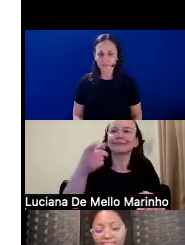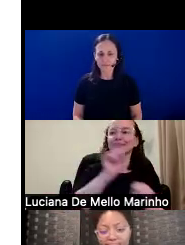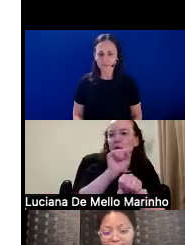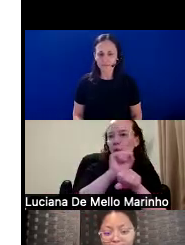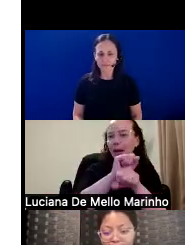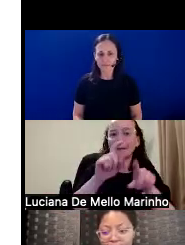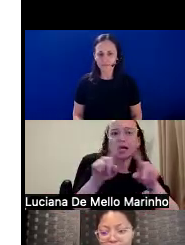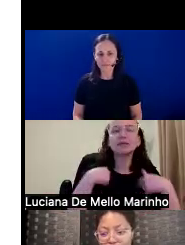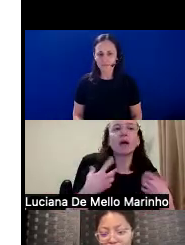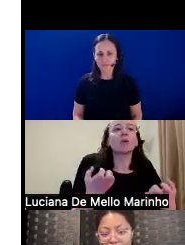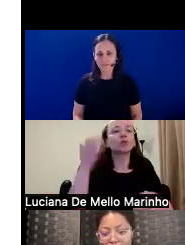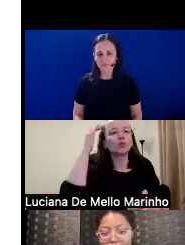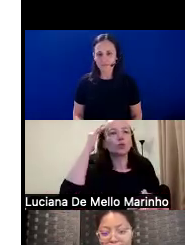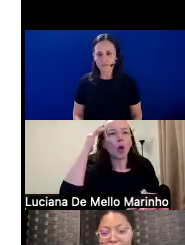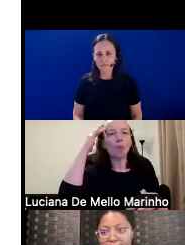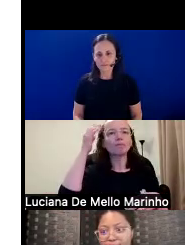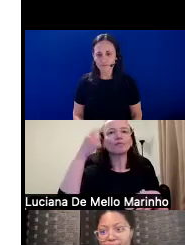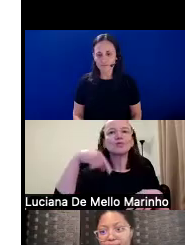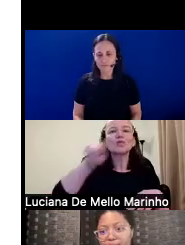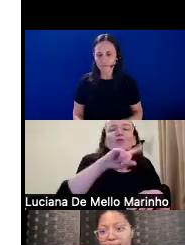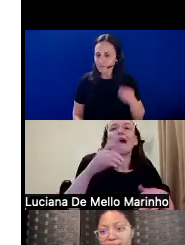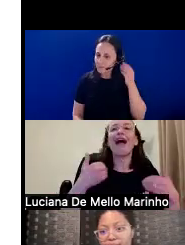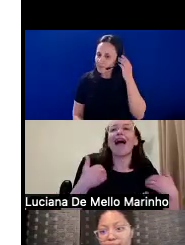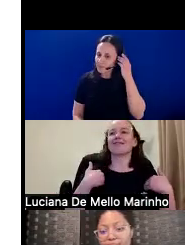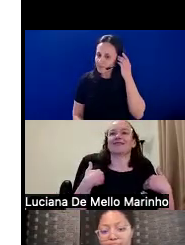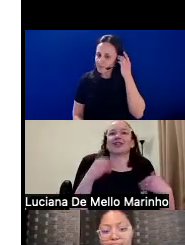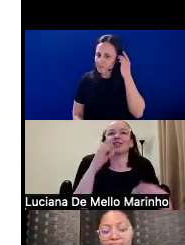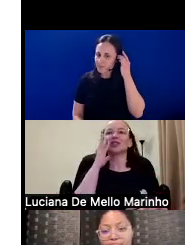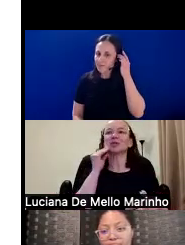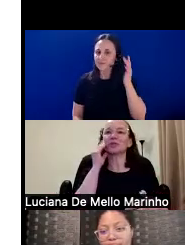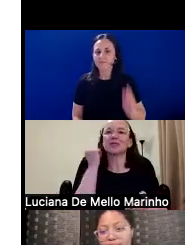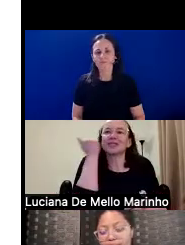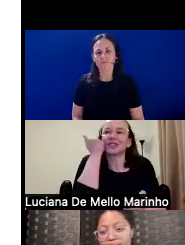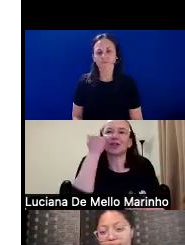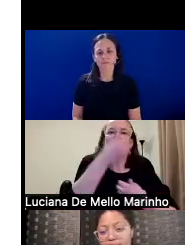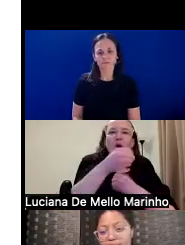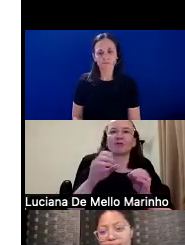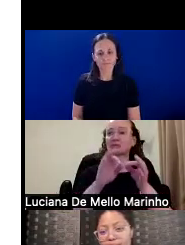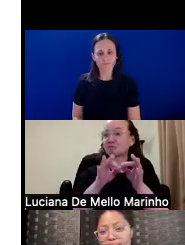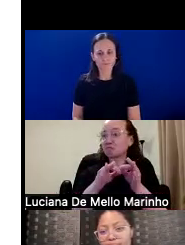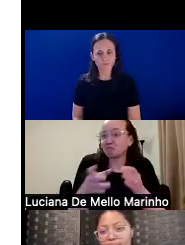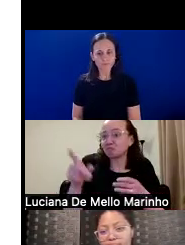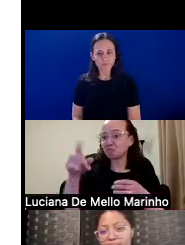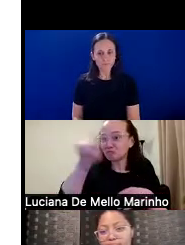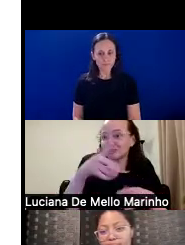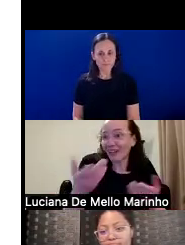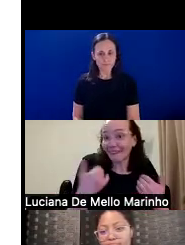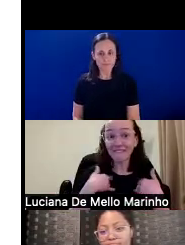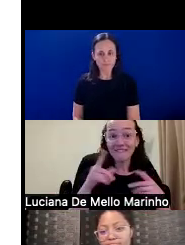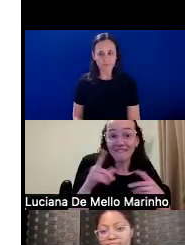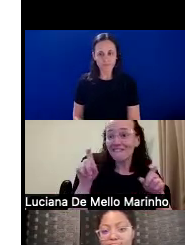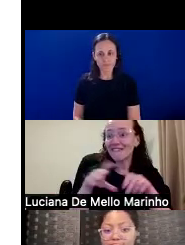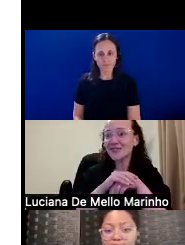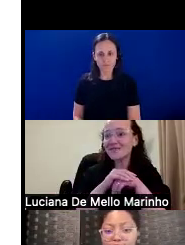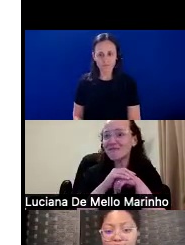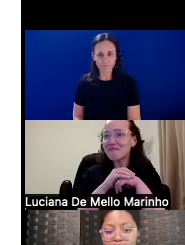of you. I know interpreters, they're working, but I want to know, do you have experience in the dental